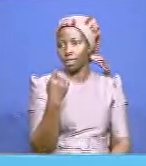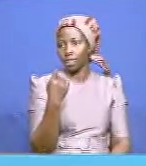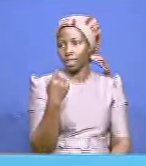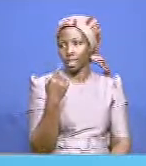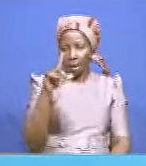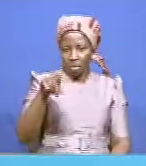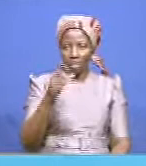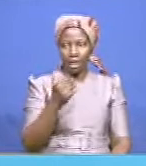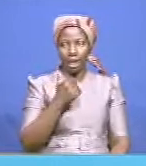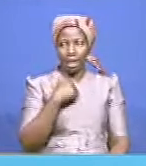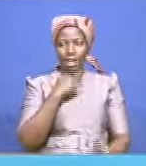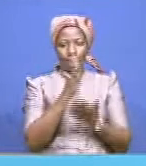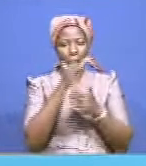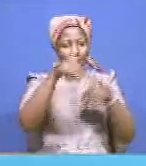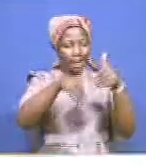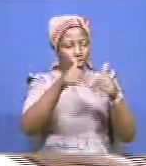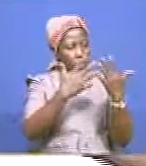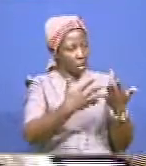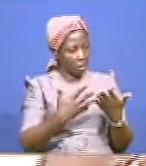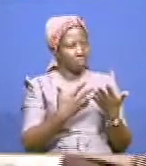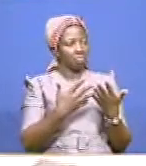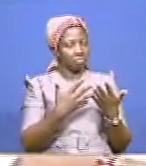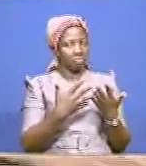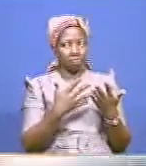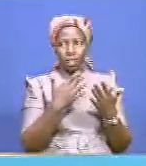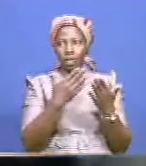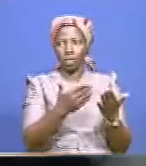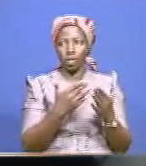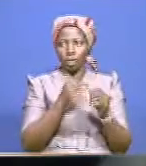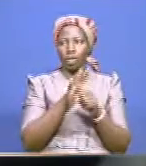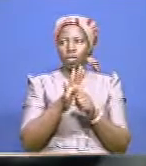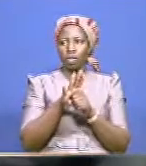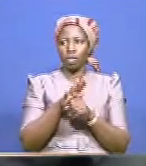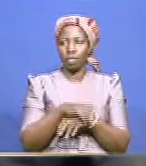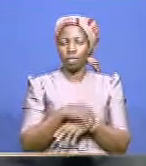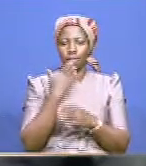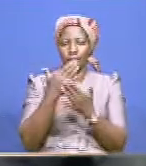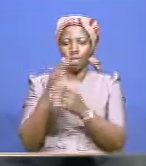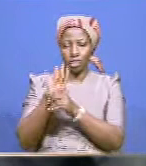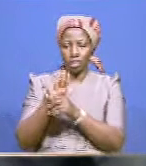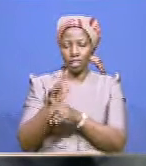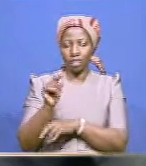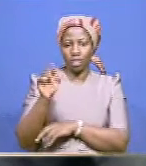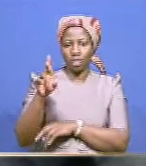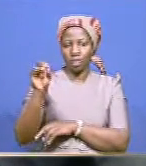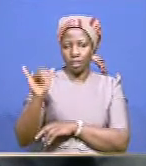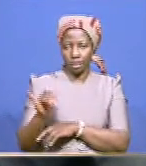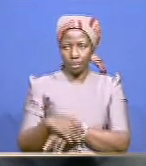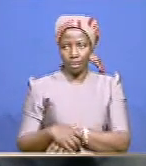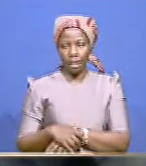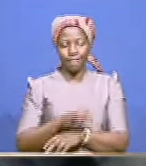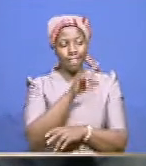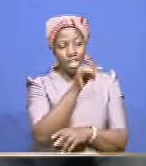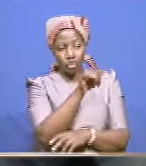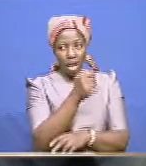had some election. Karibu san. Thank you very much, Troy. Yeah. Yes. Now, first things first, you are having county